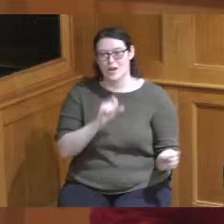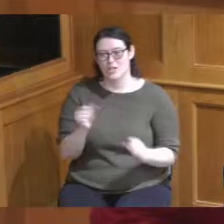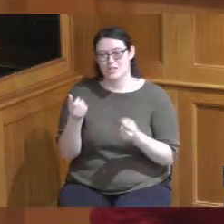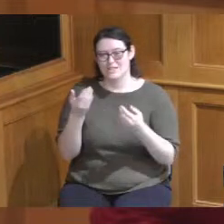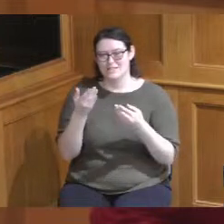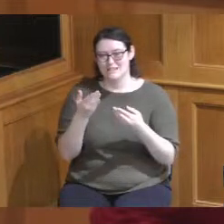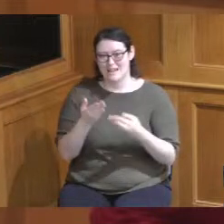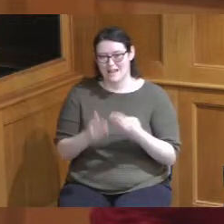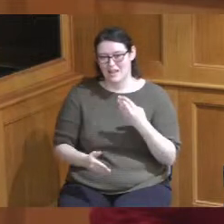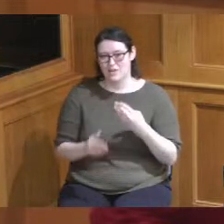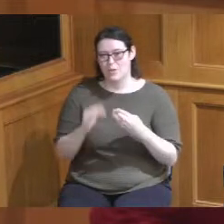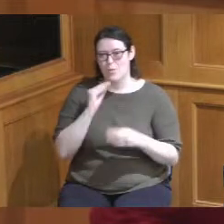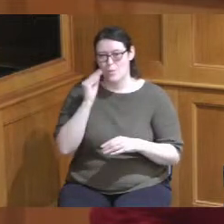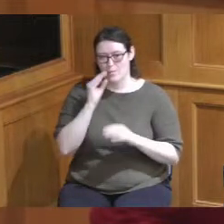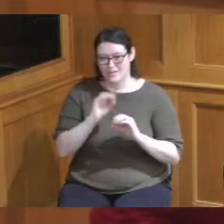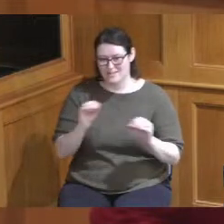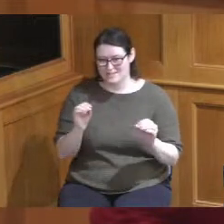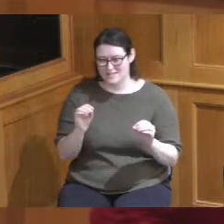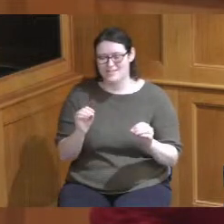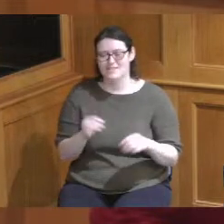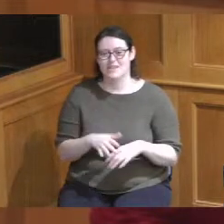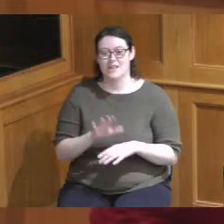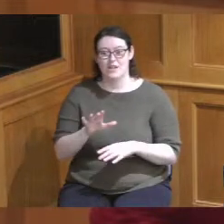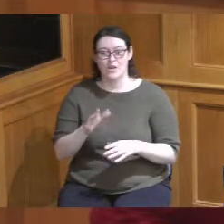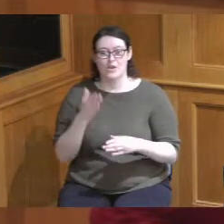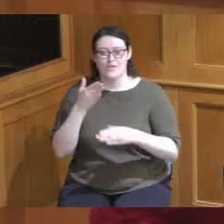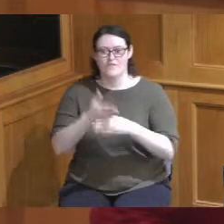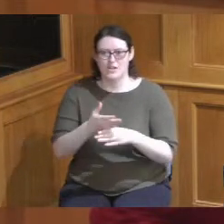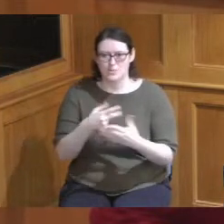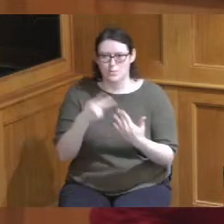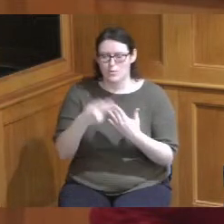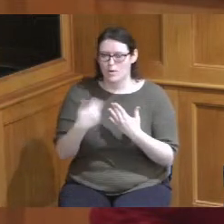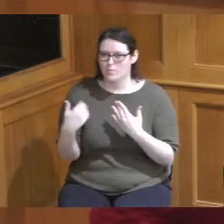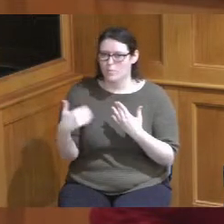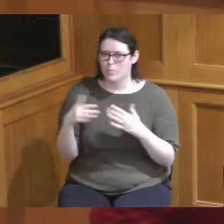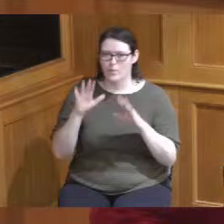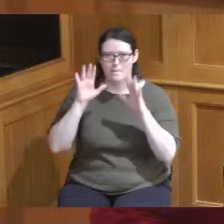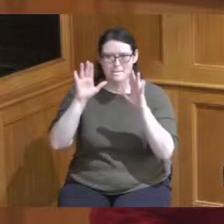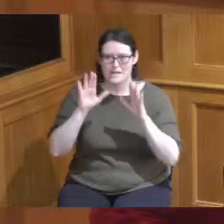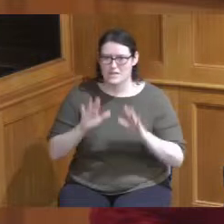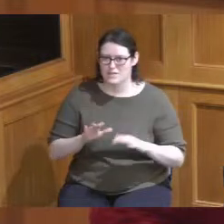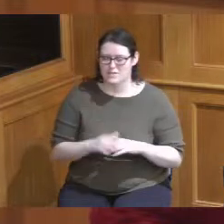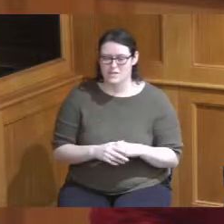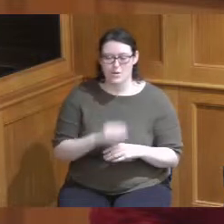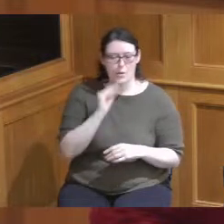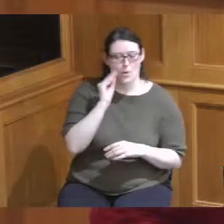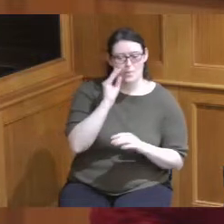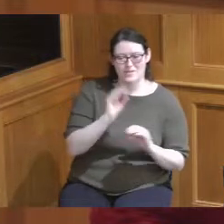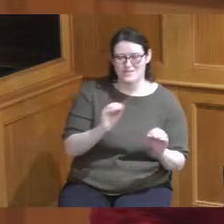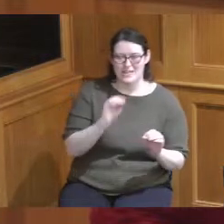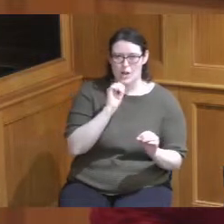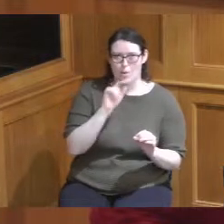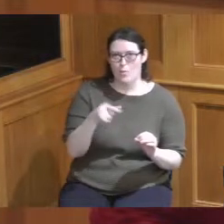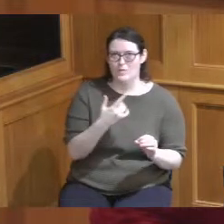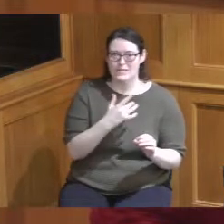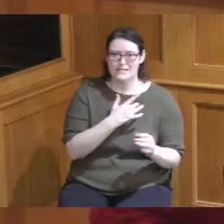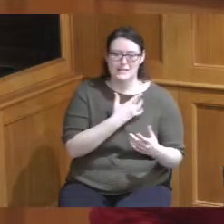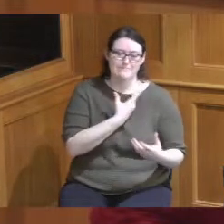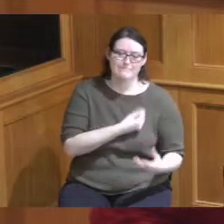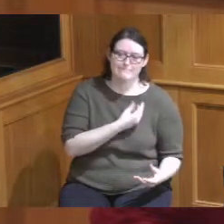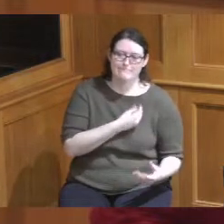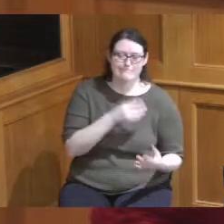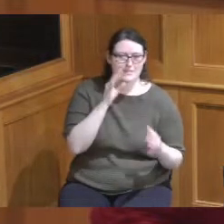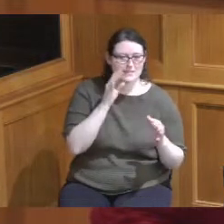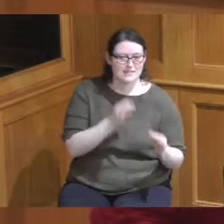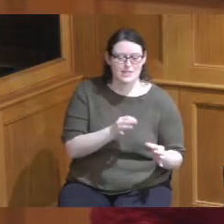the transformative impact of their prevention programs. Homelessness prevention isn't just a compassionate choice, it's a smart,